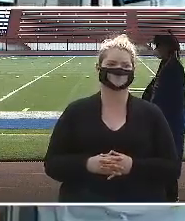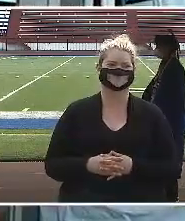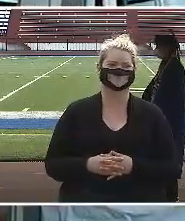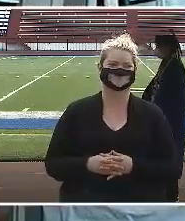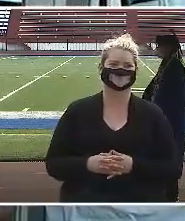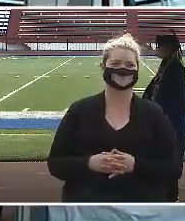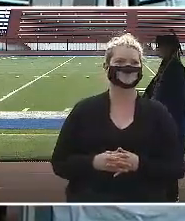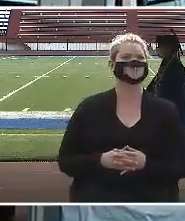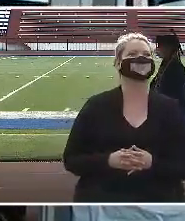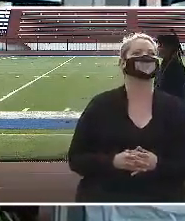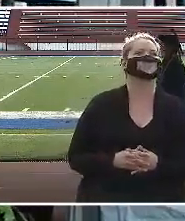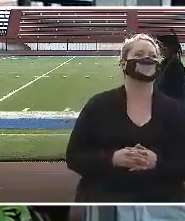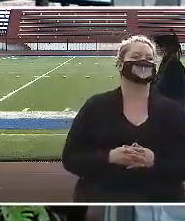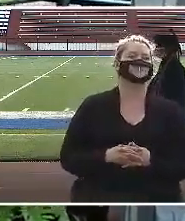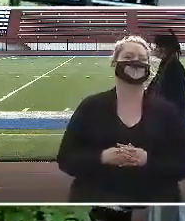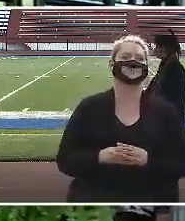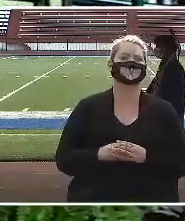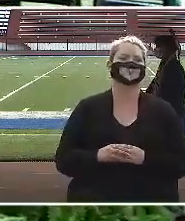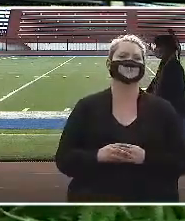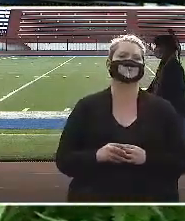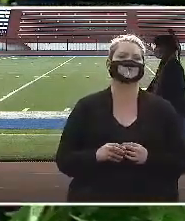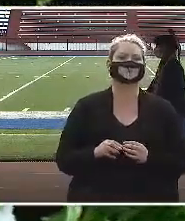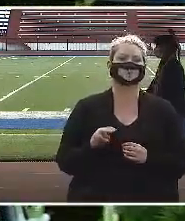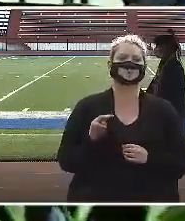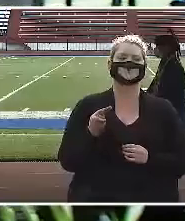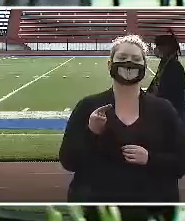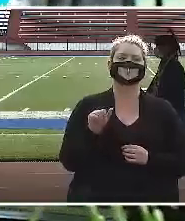Magdalena Velasquez.